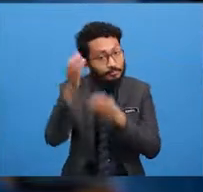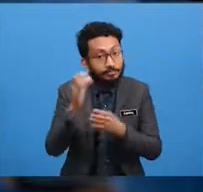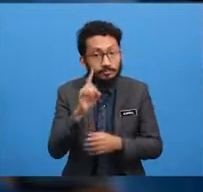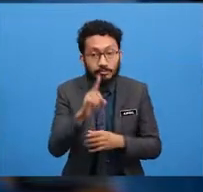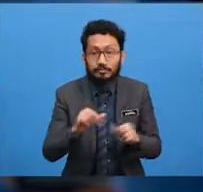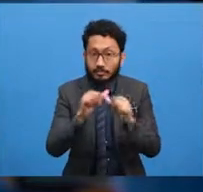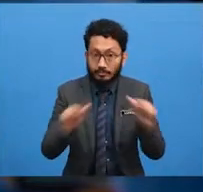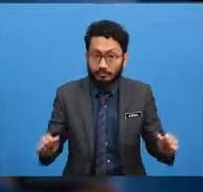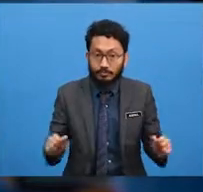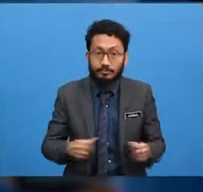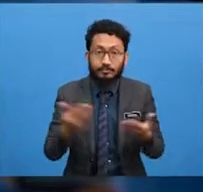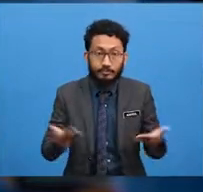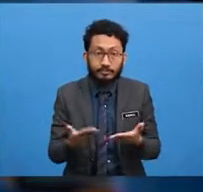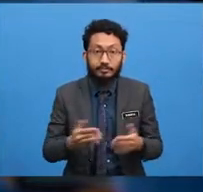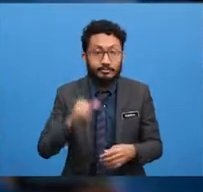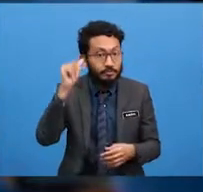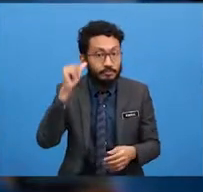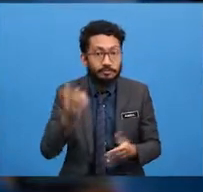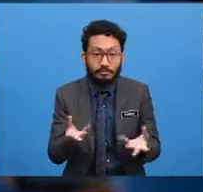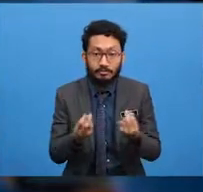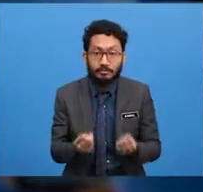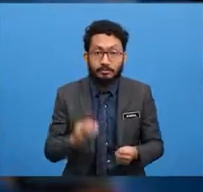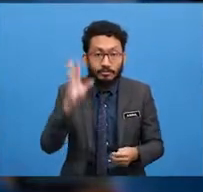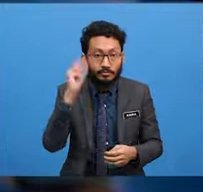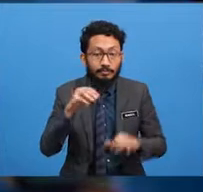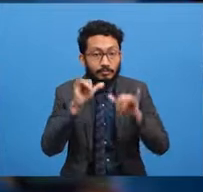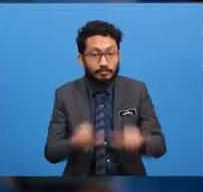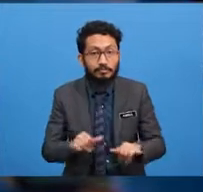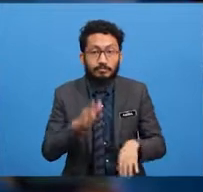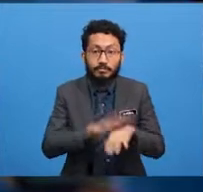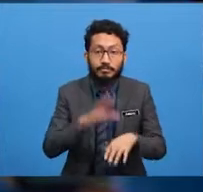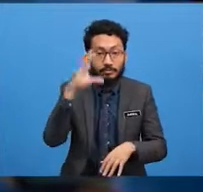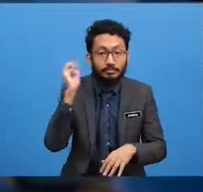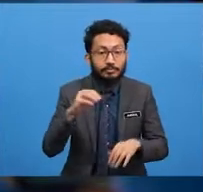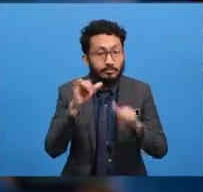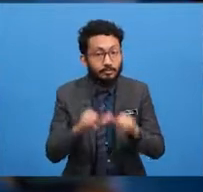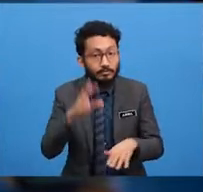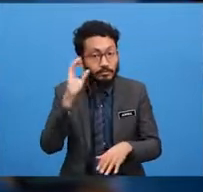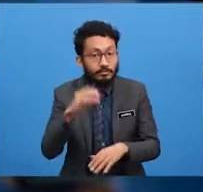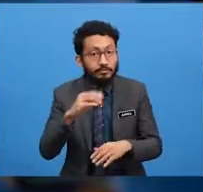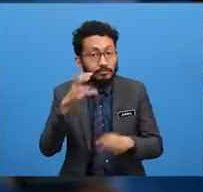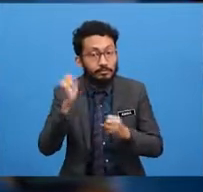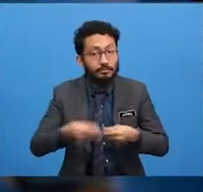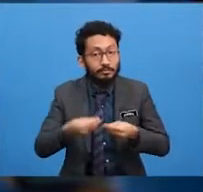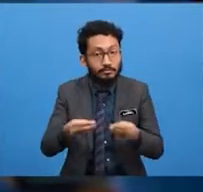Andrew wants him to stay at his house, so he wants to offer accommodation.